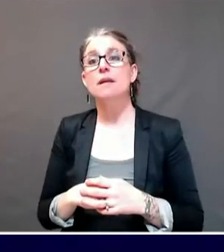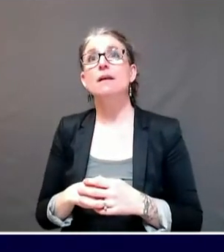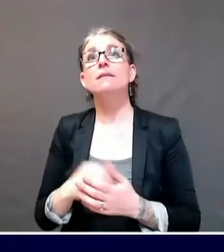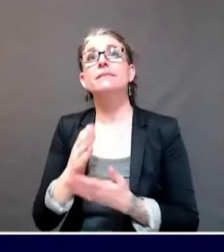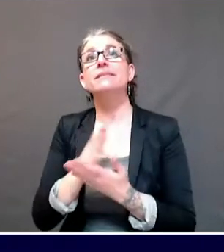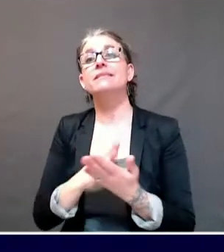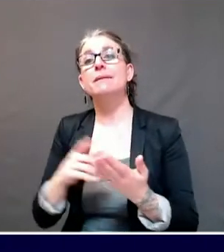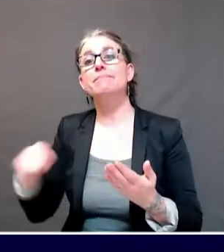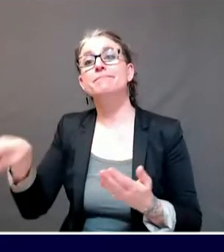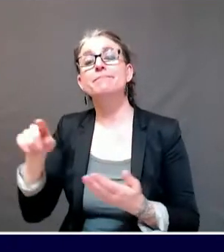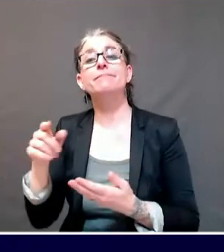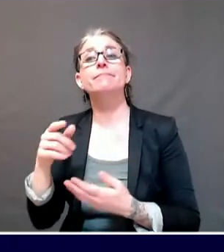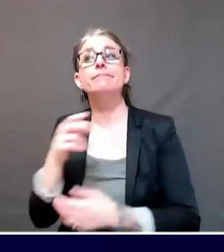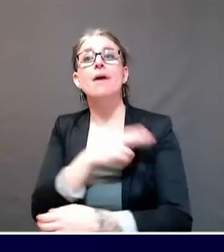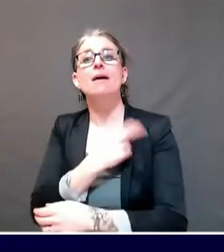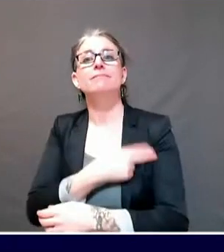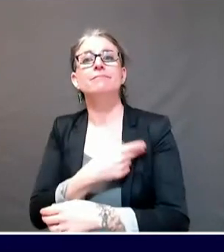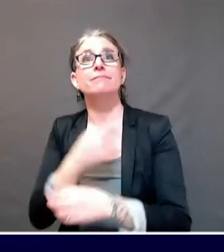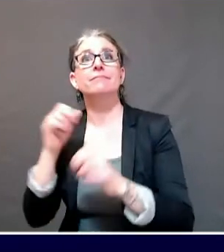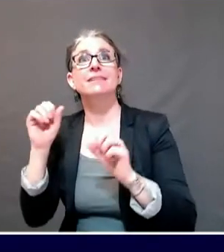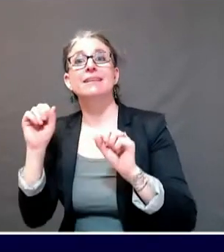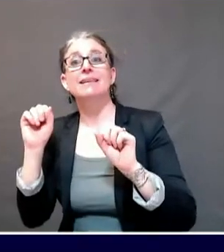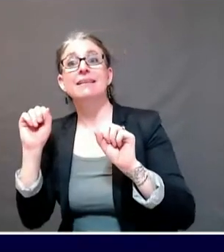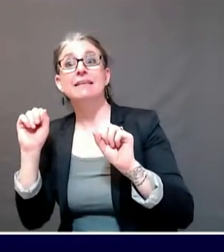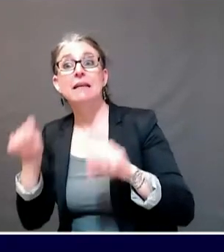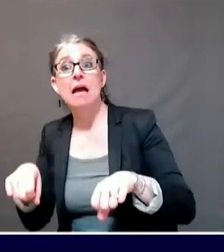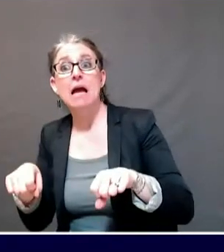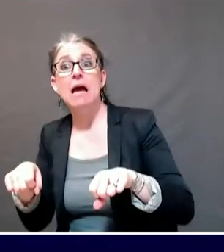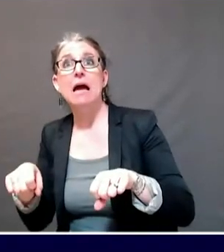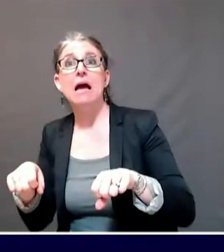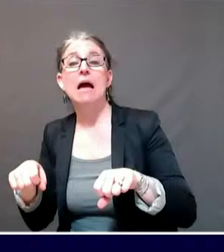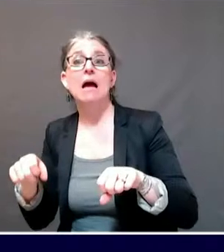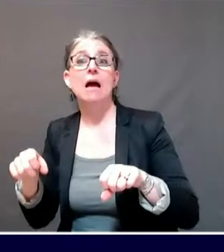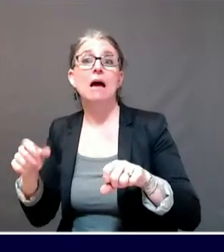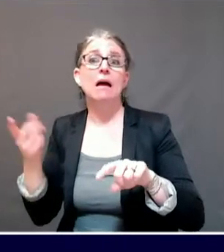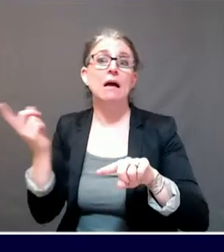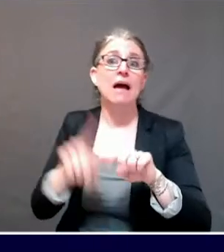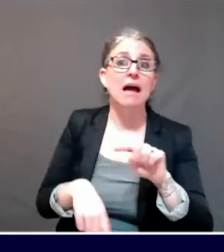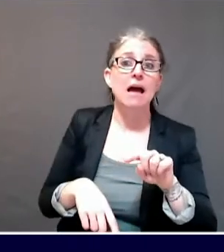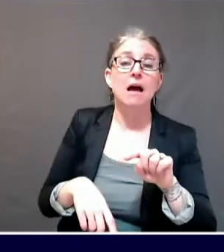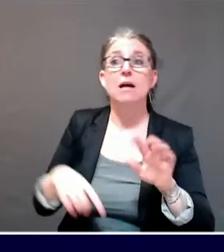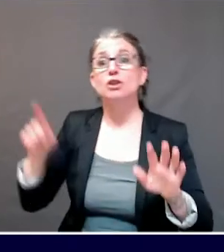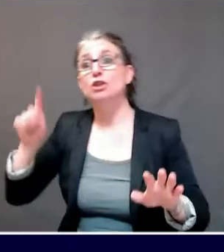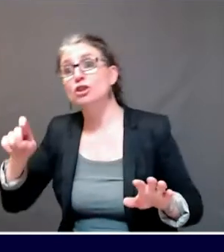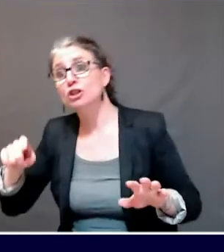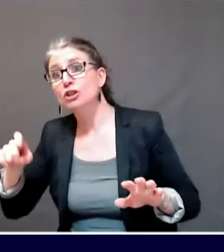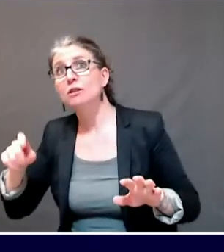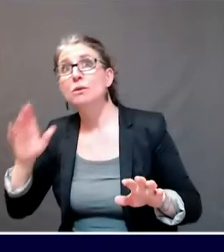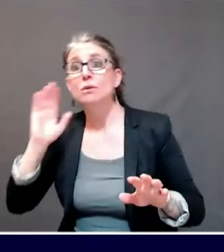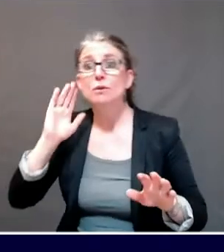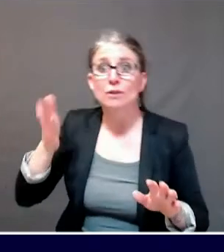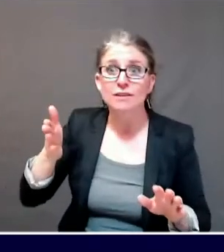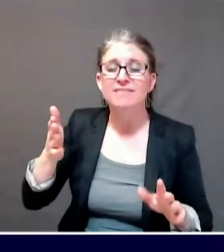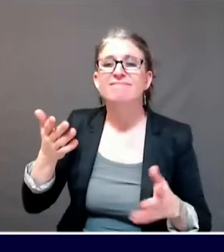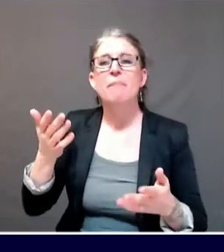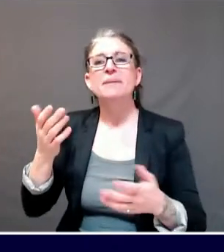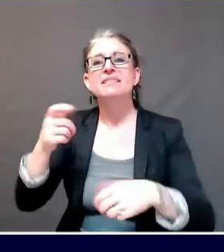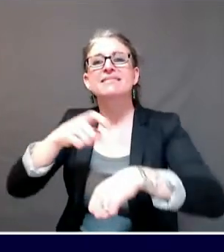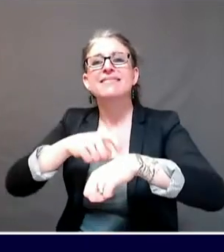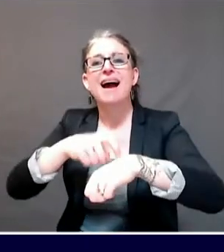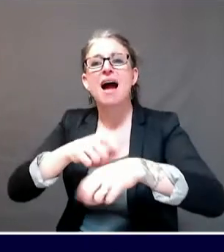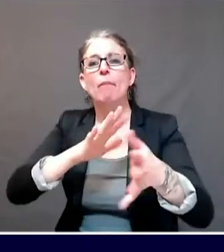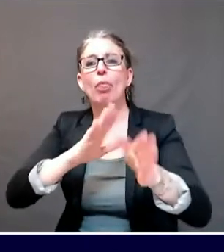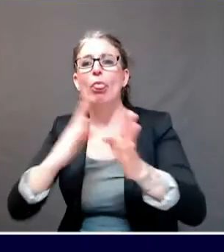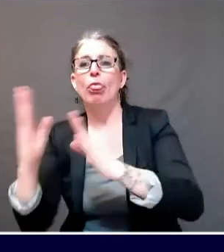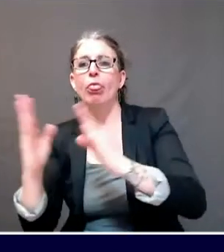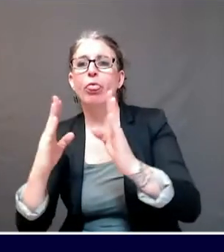all of their staff in one day because folks can generate a small fever after vaccination, so on and so forth. So